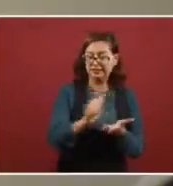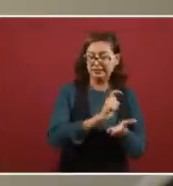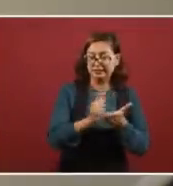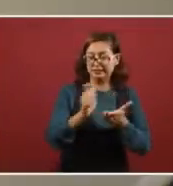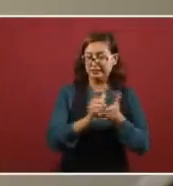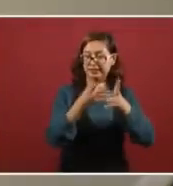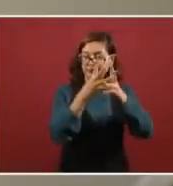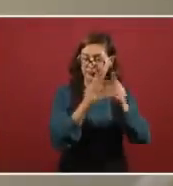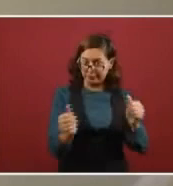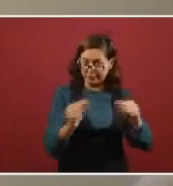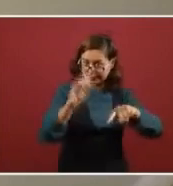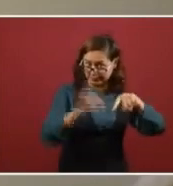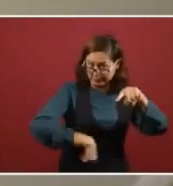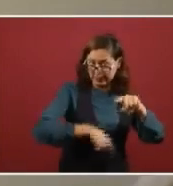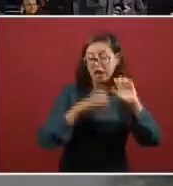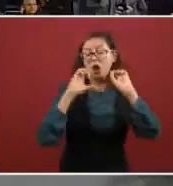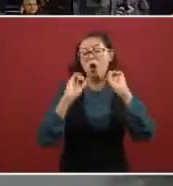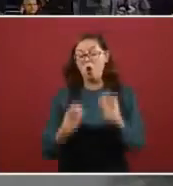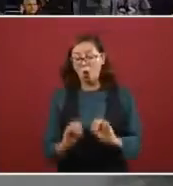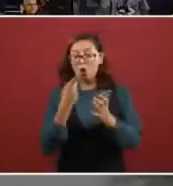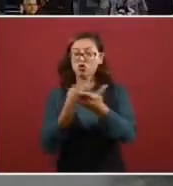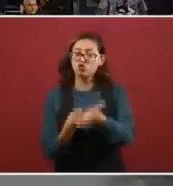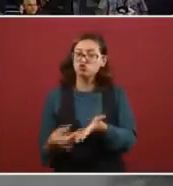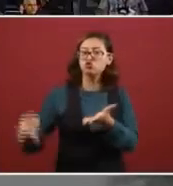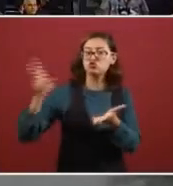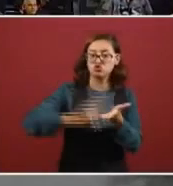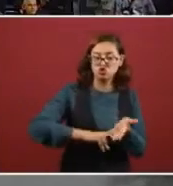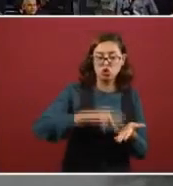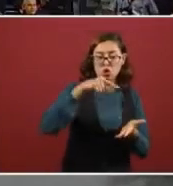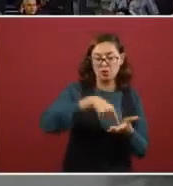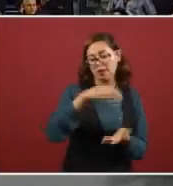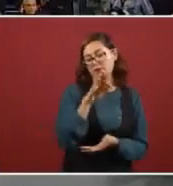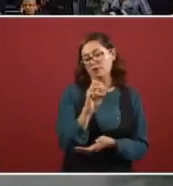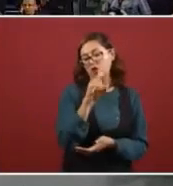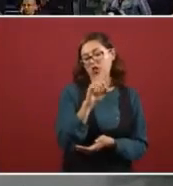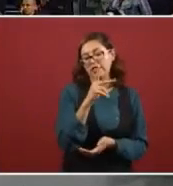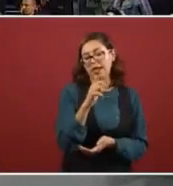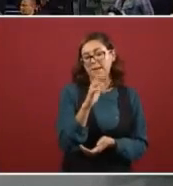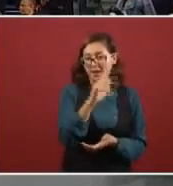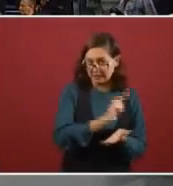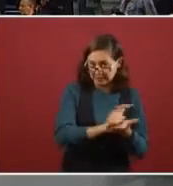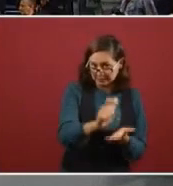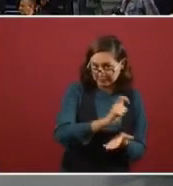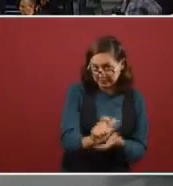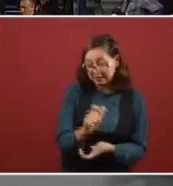este fideicomiso, o además de lo que ya reciben por FODEPAR, van a